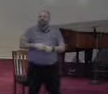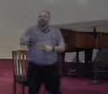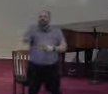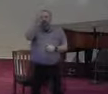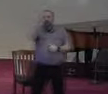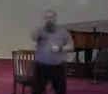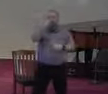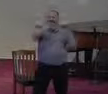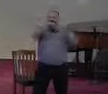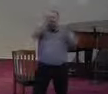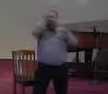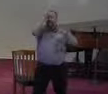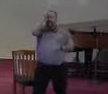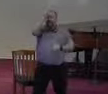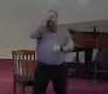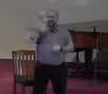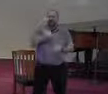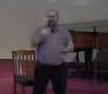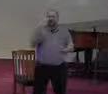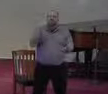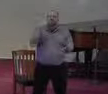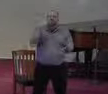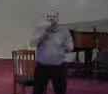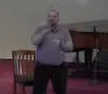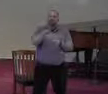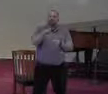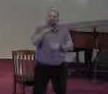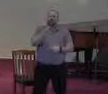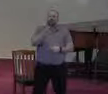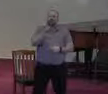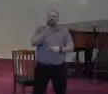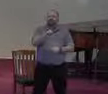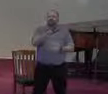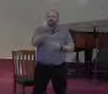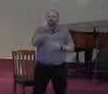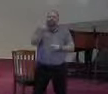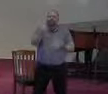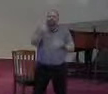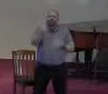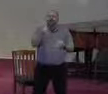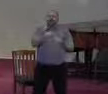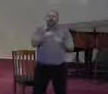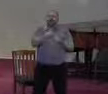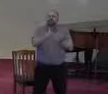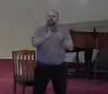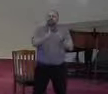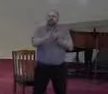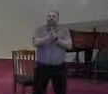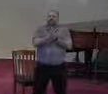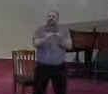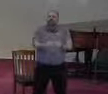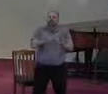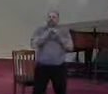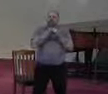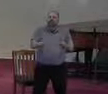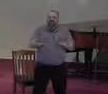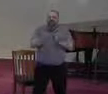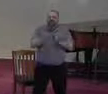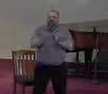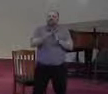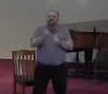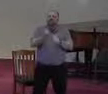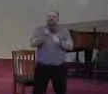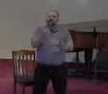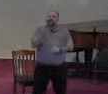we lift up our sister Rosie to you right now in the name of Jesus and pray that you continue to bless her as she develops the gifts that you have given to